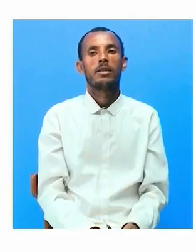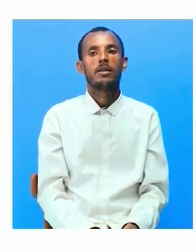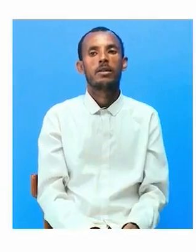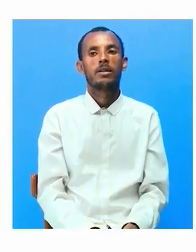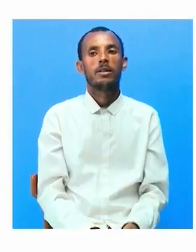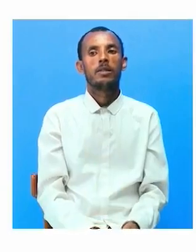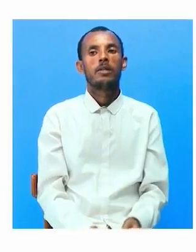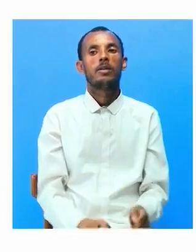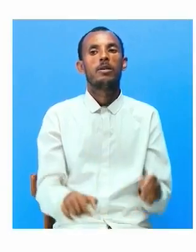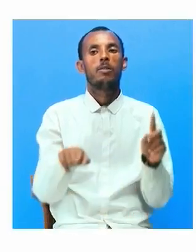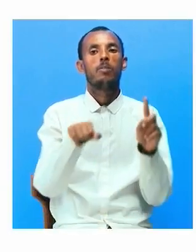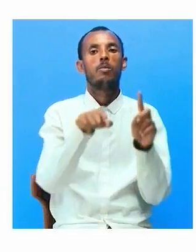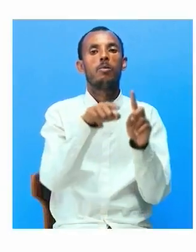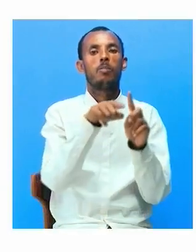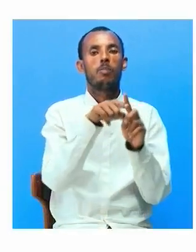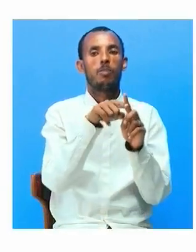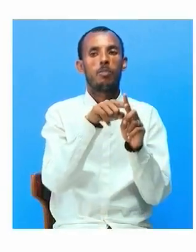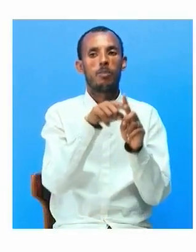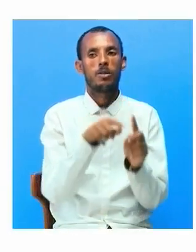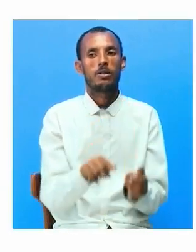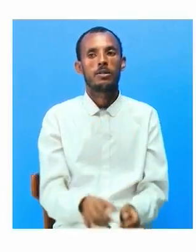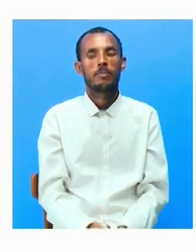is it is